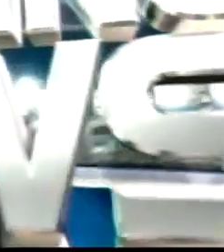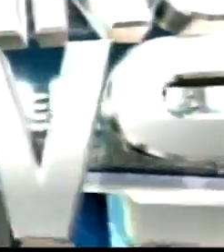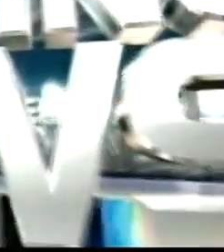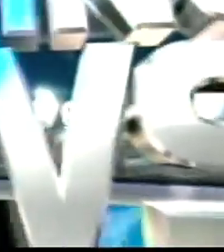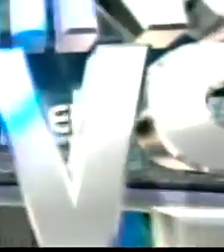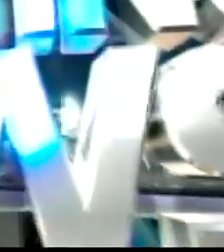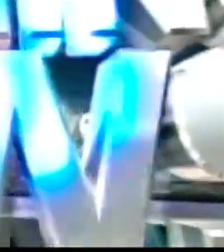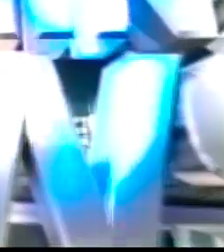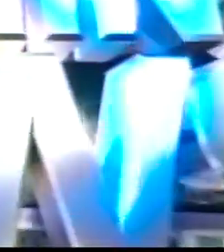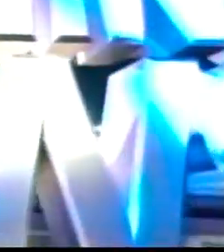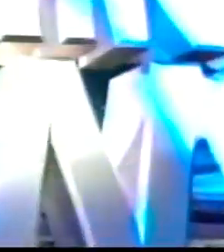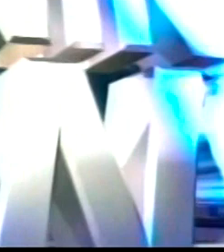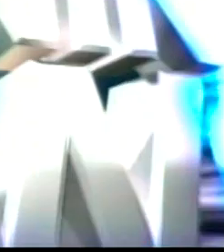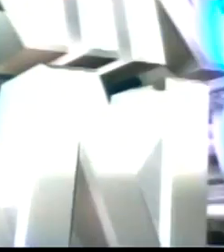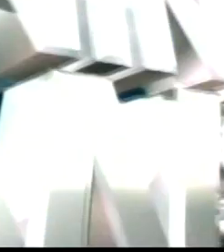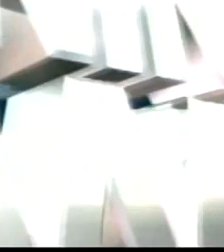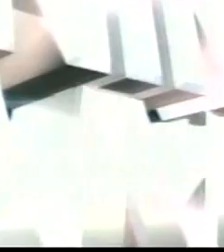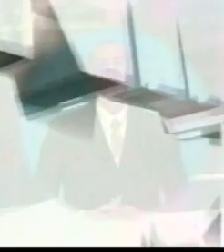News.